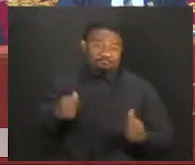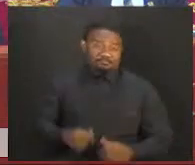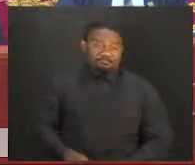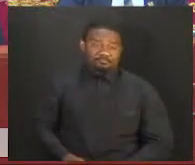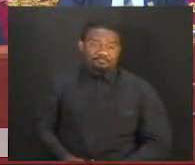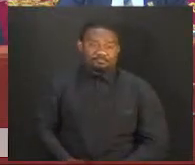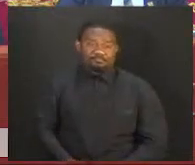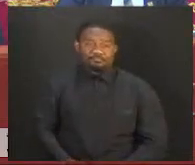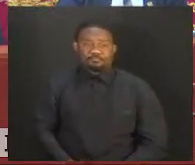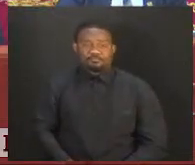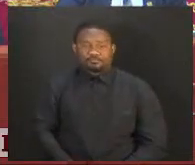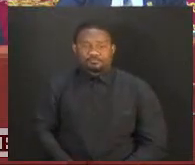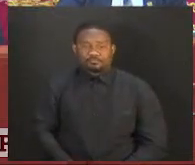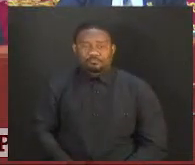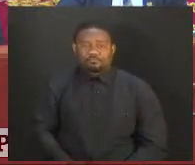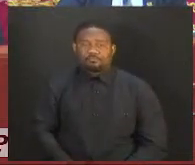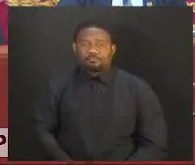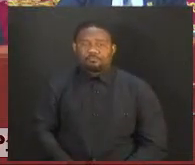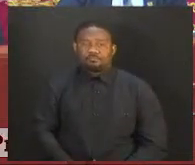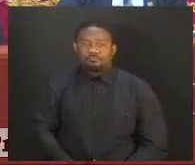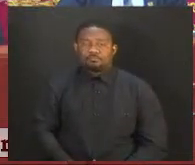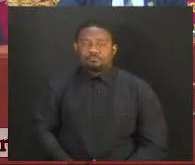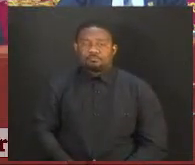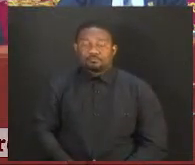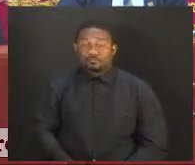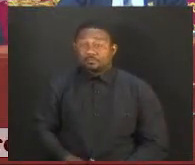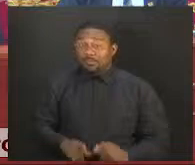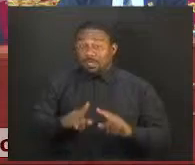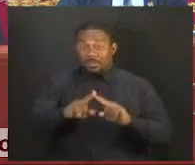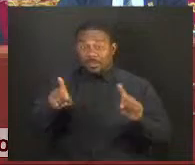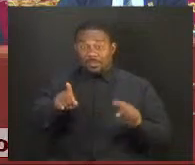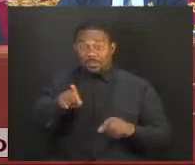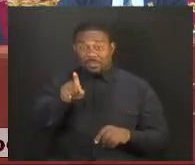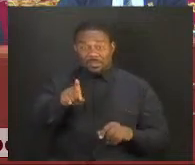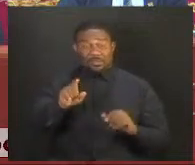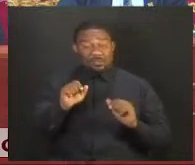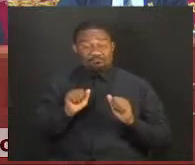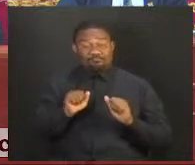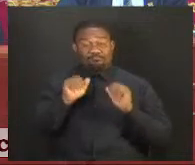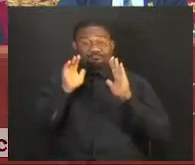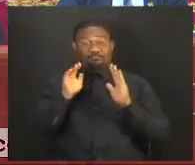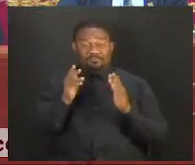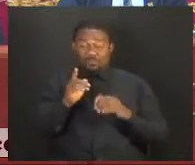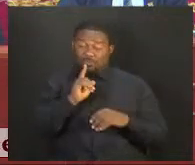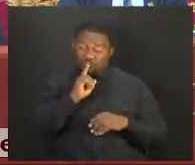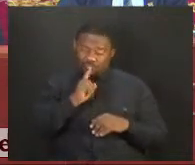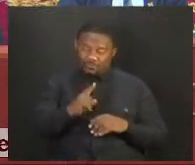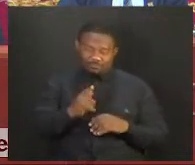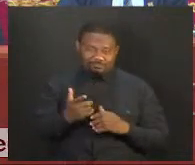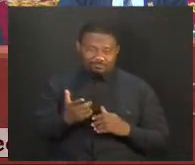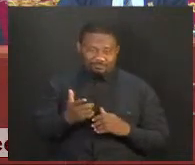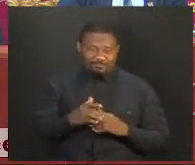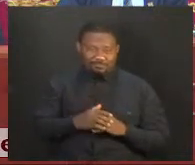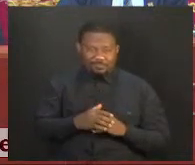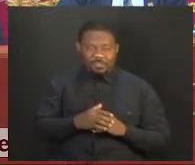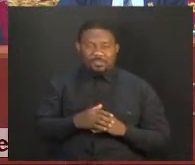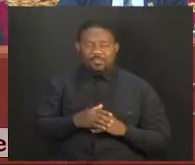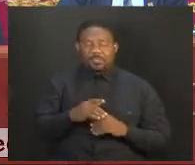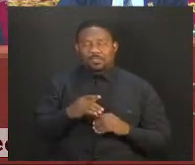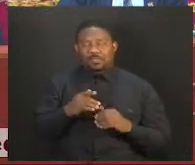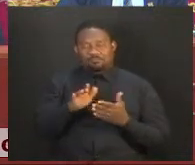But Mr. Speaker, it will require some sacrifices, truthfulness,